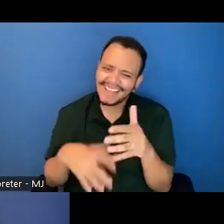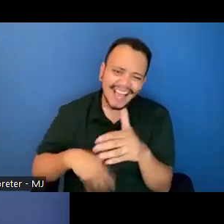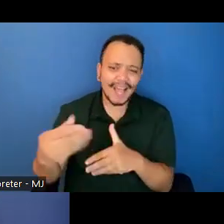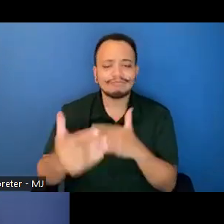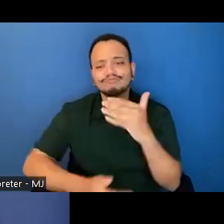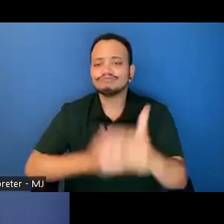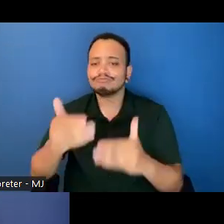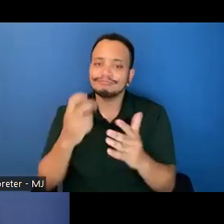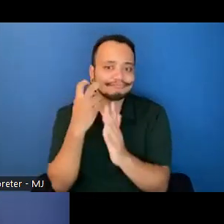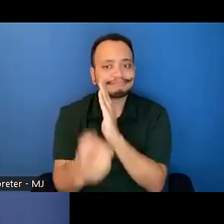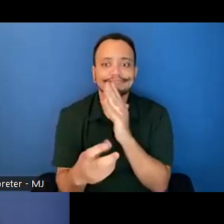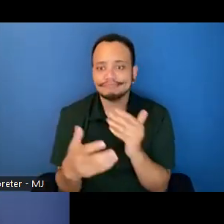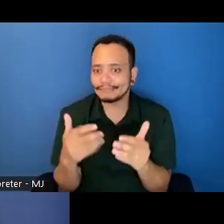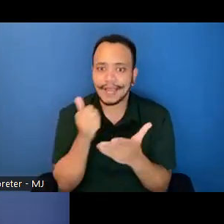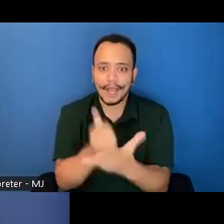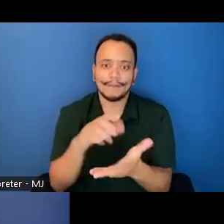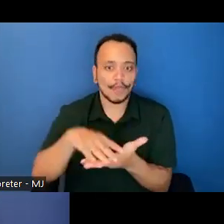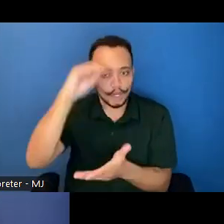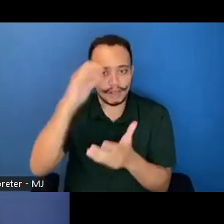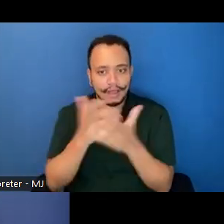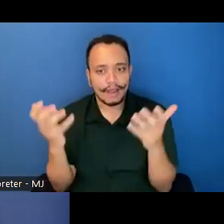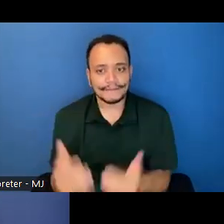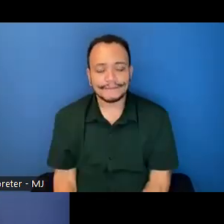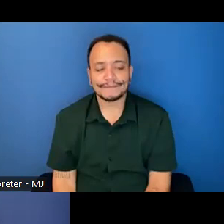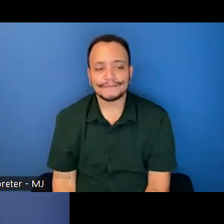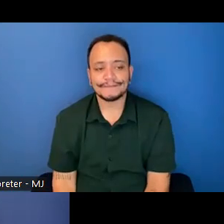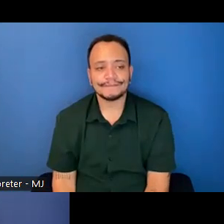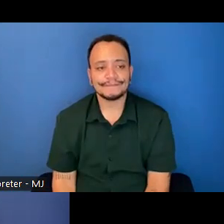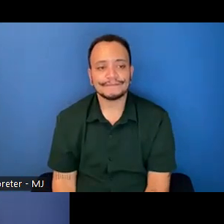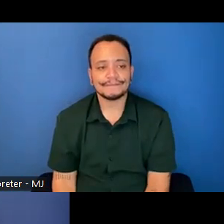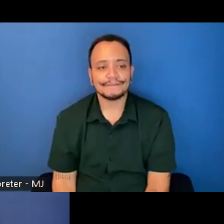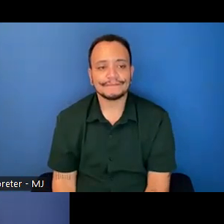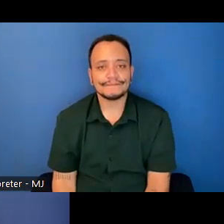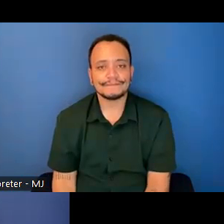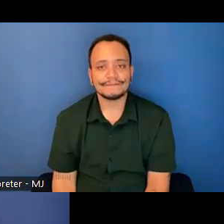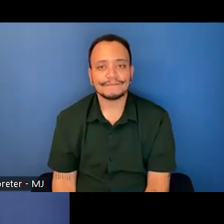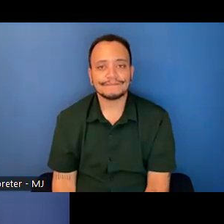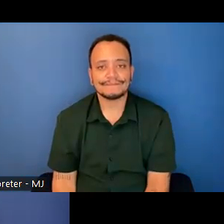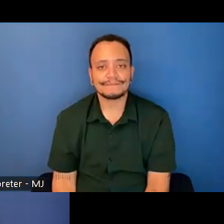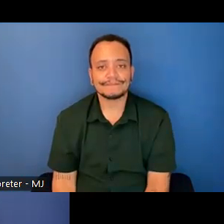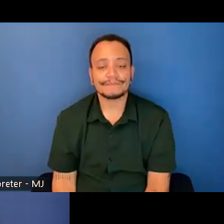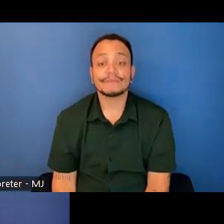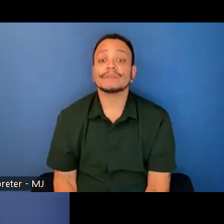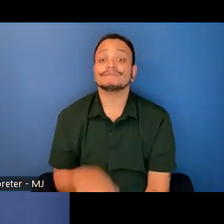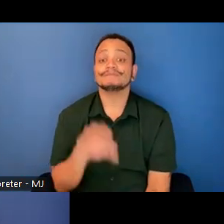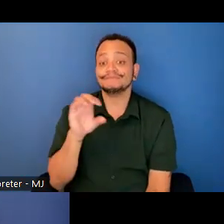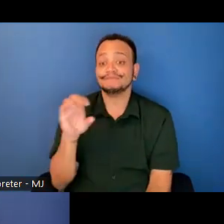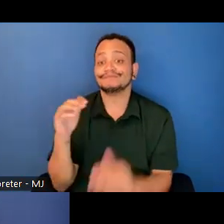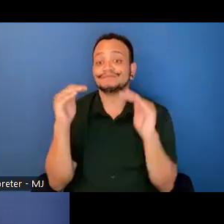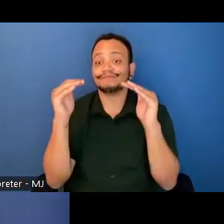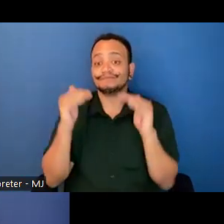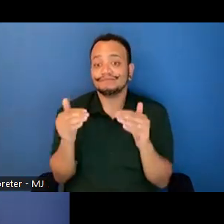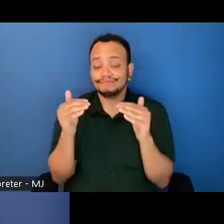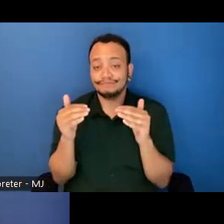to learn new yeah, things. yeah, Mhm. yeah. So, all right, so now I'm going to talk about the